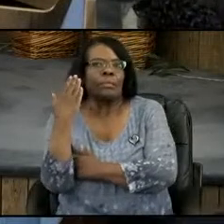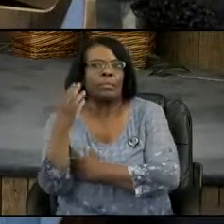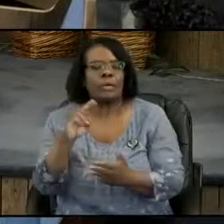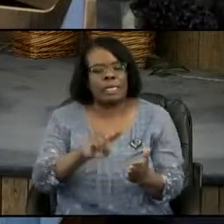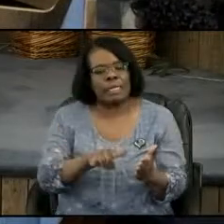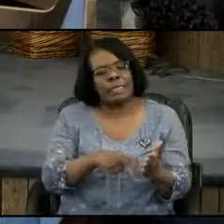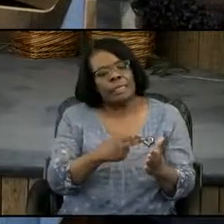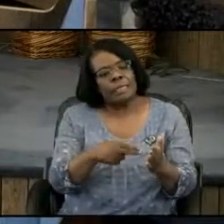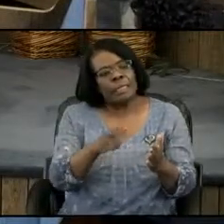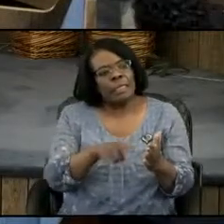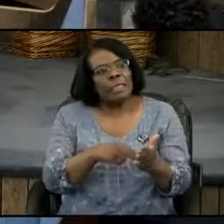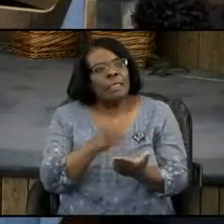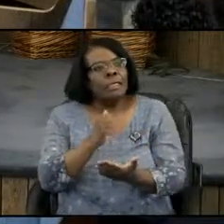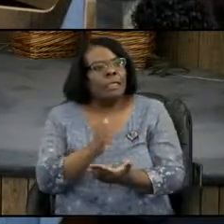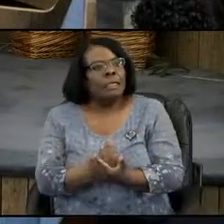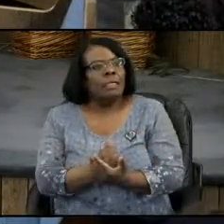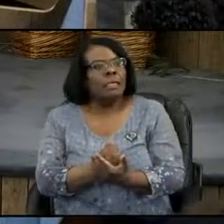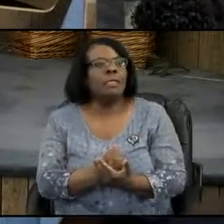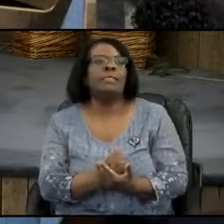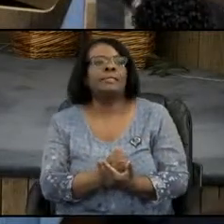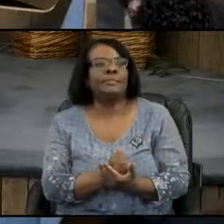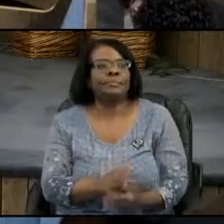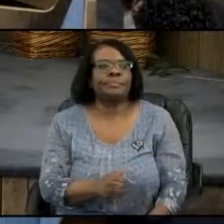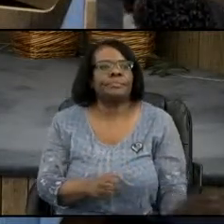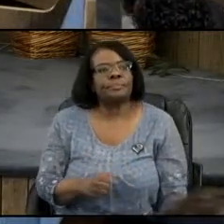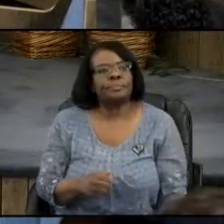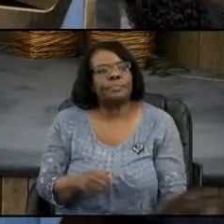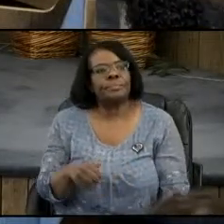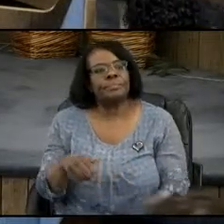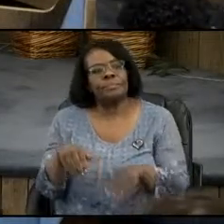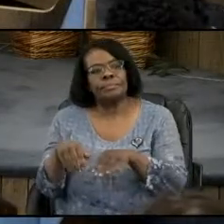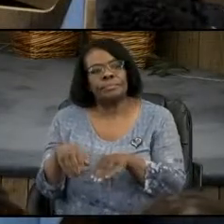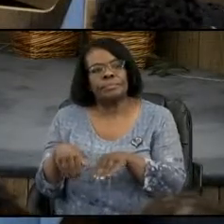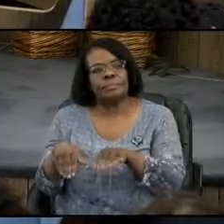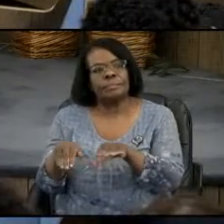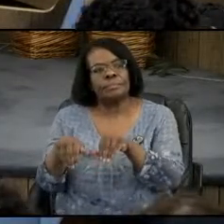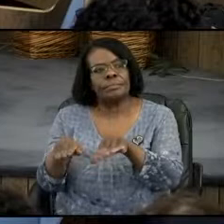in your hymn notes is on page 422. We're marching to Zion.